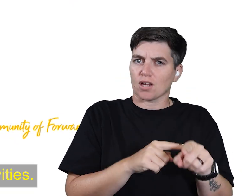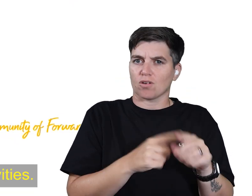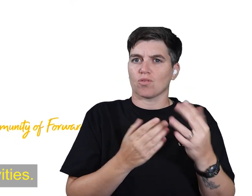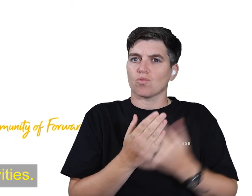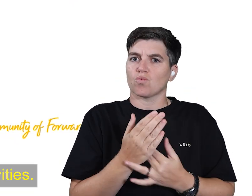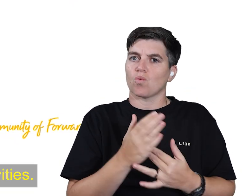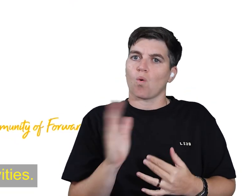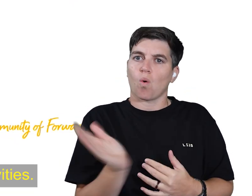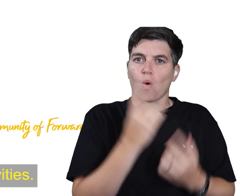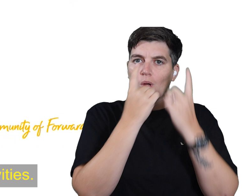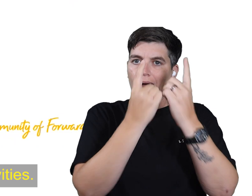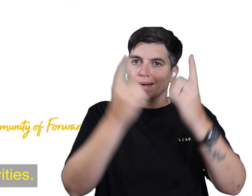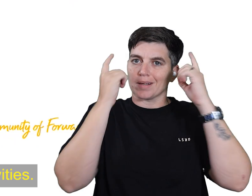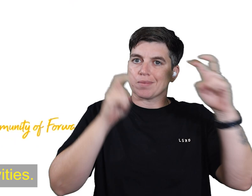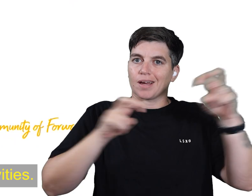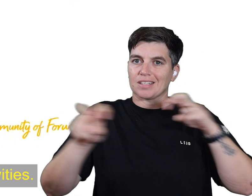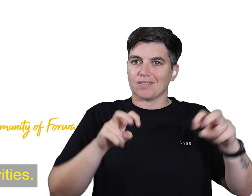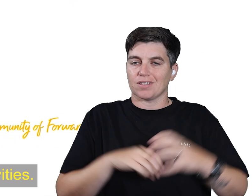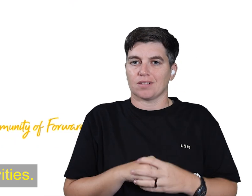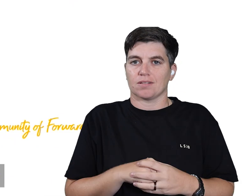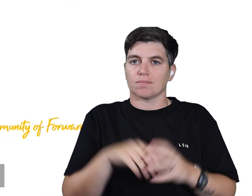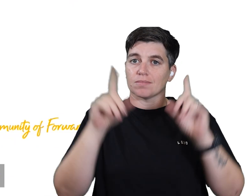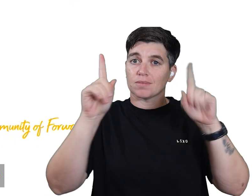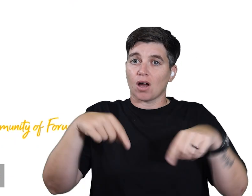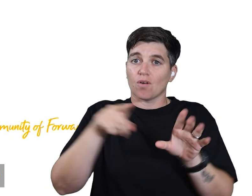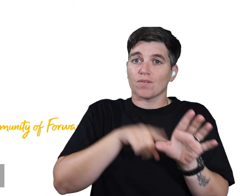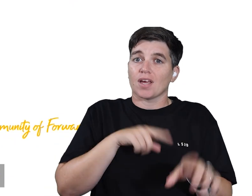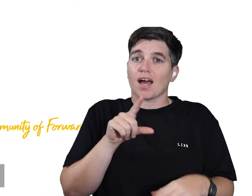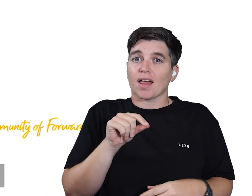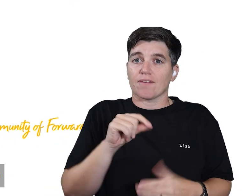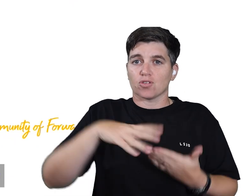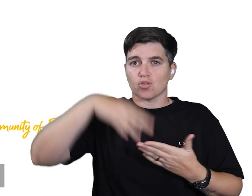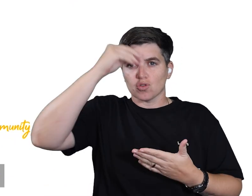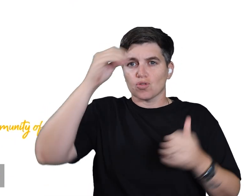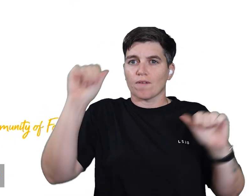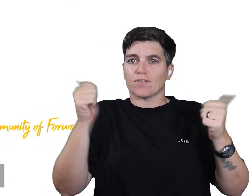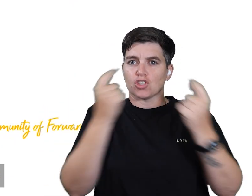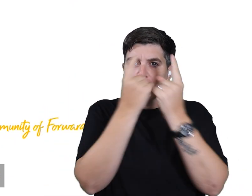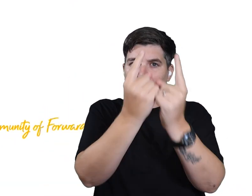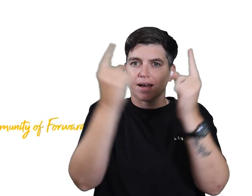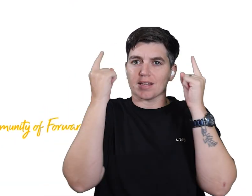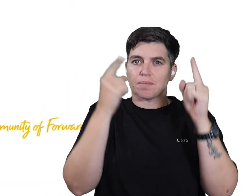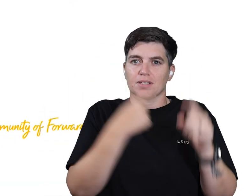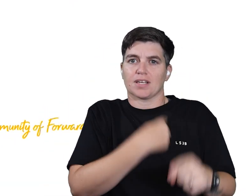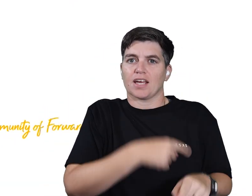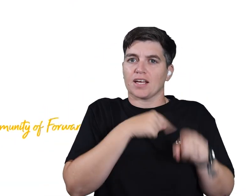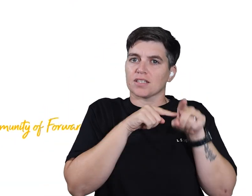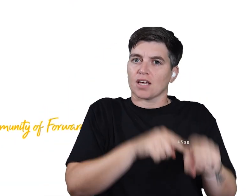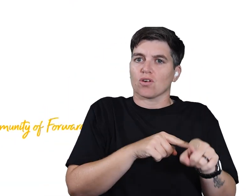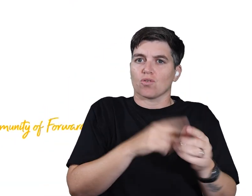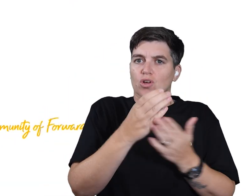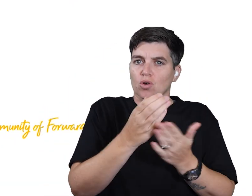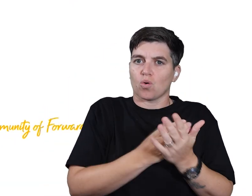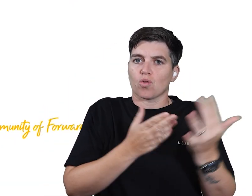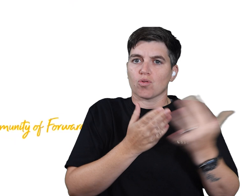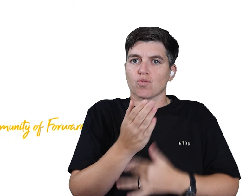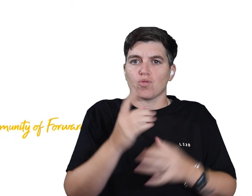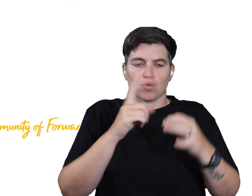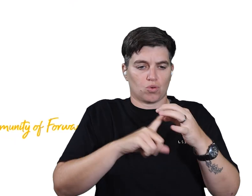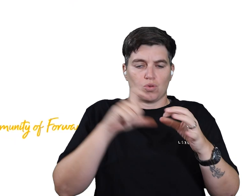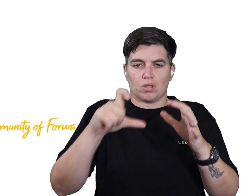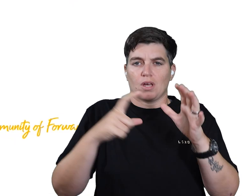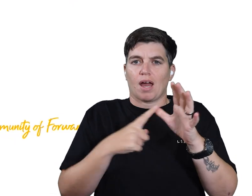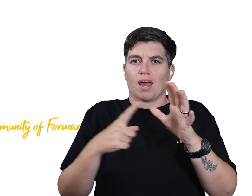in all academic activities. At the beginning of Year 11, students complete the Academic Integrity course via